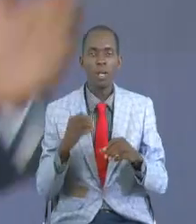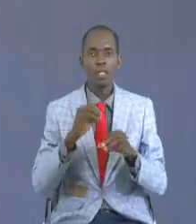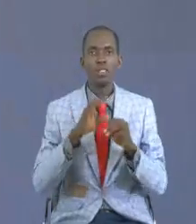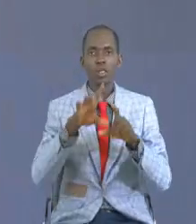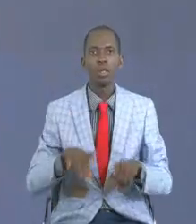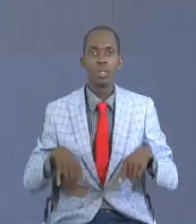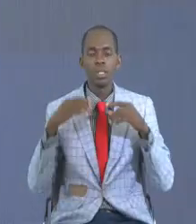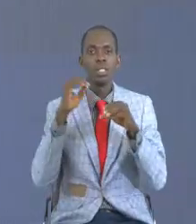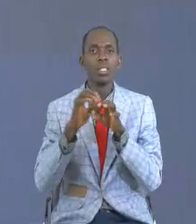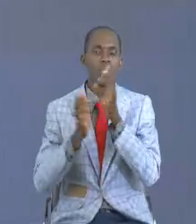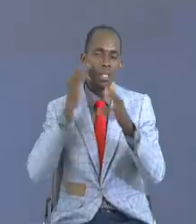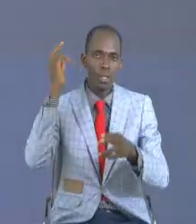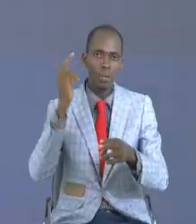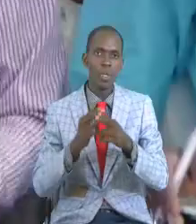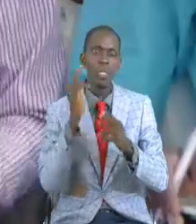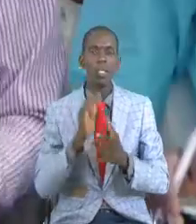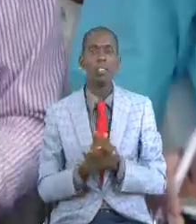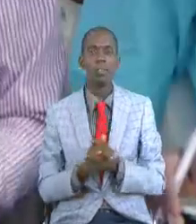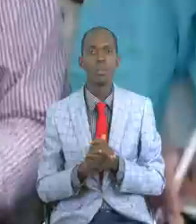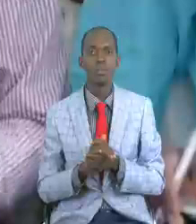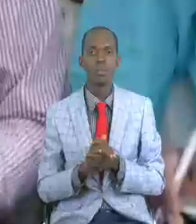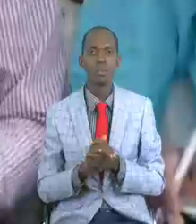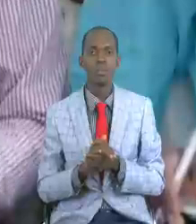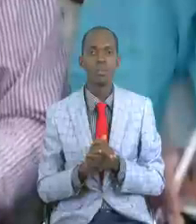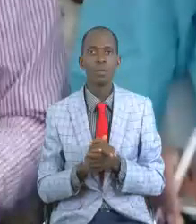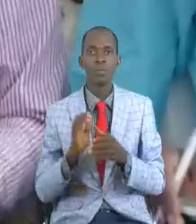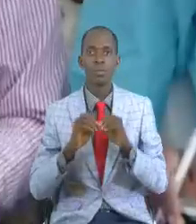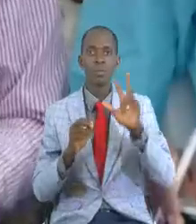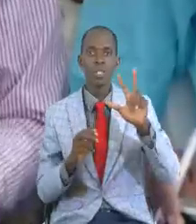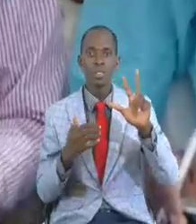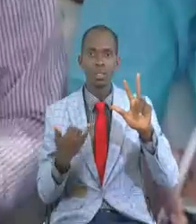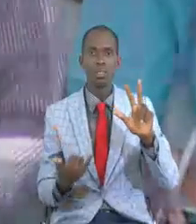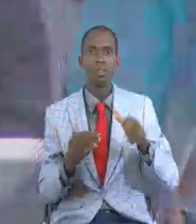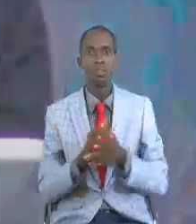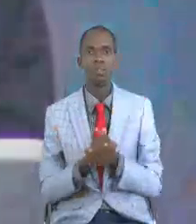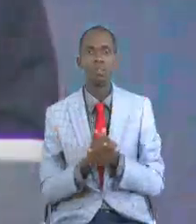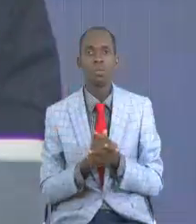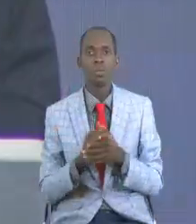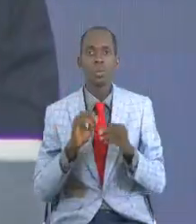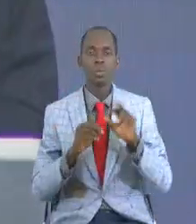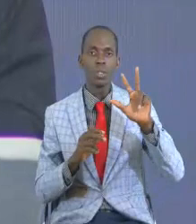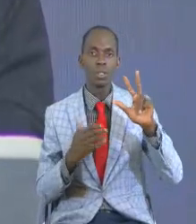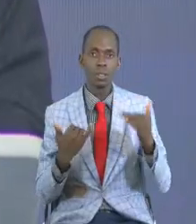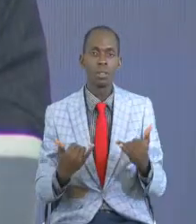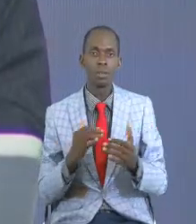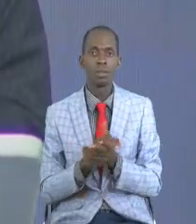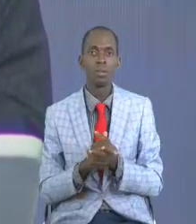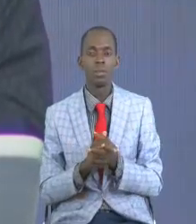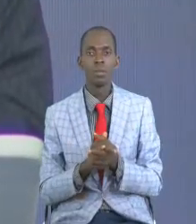In Jesus' name. Number three here. We're looking at number three.